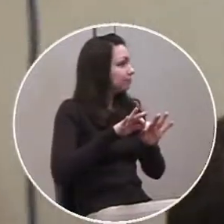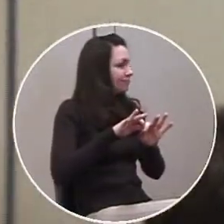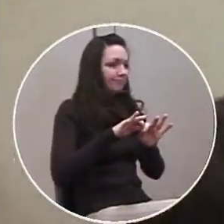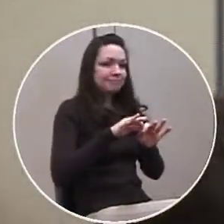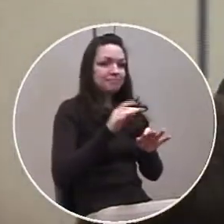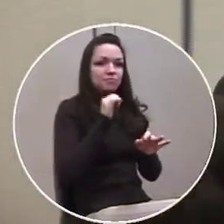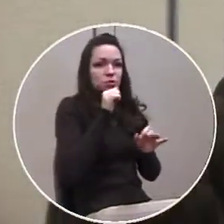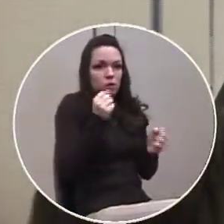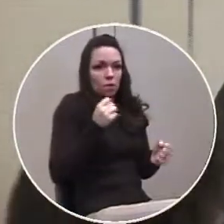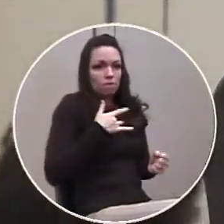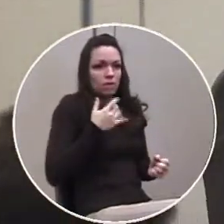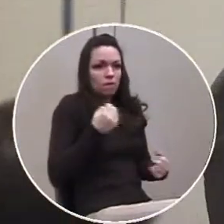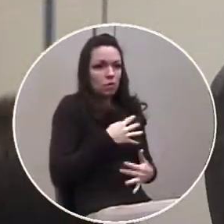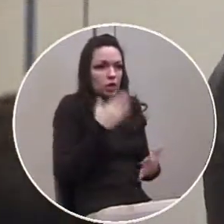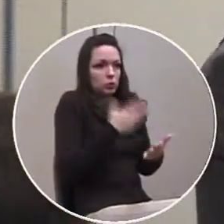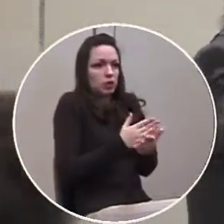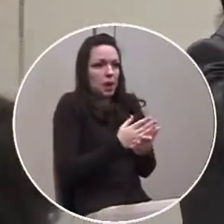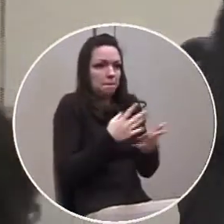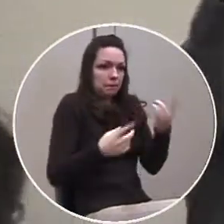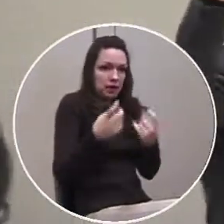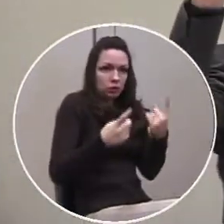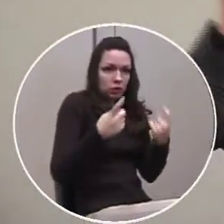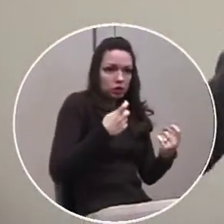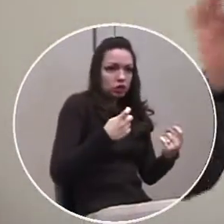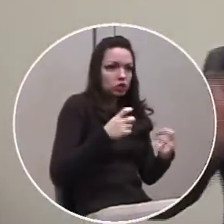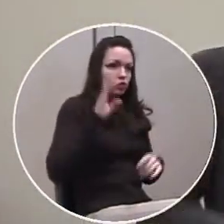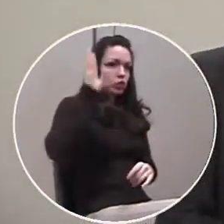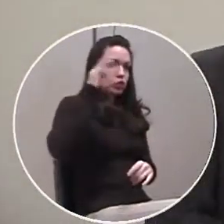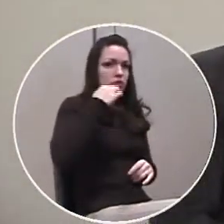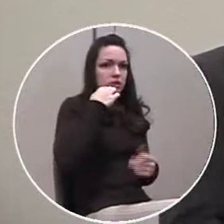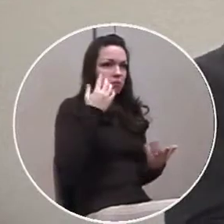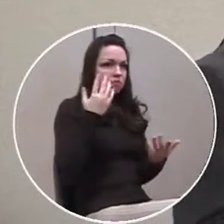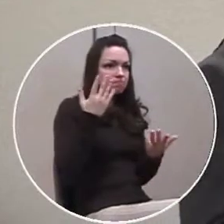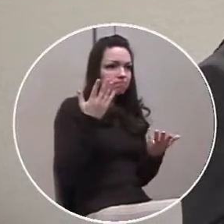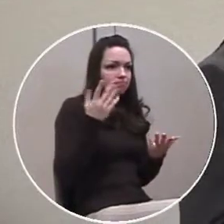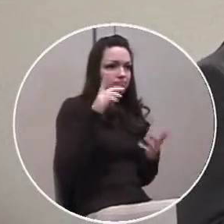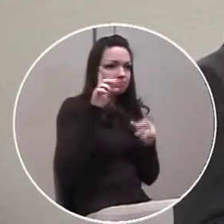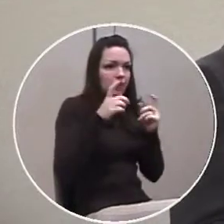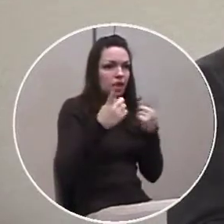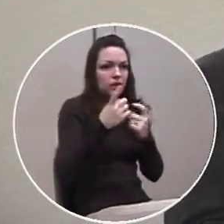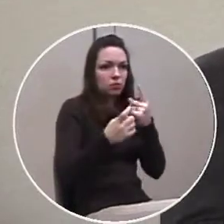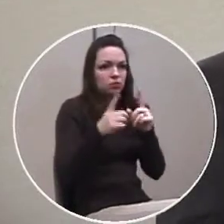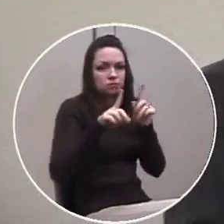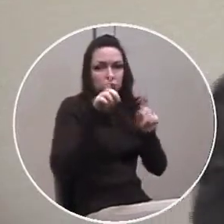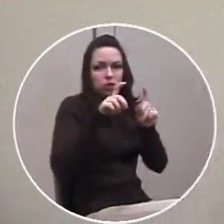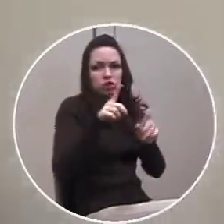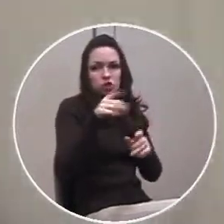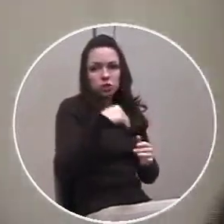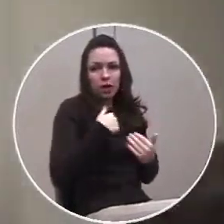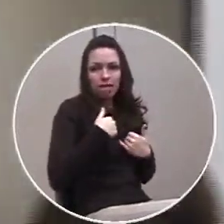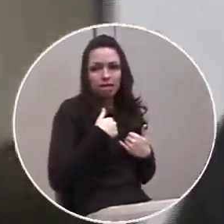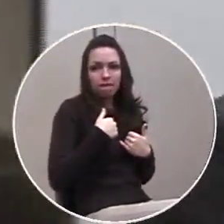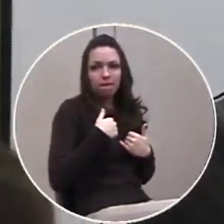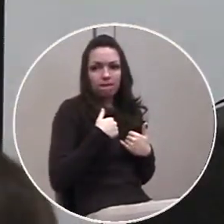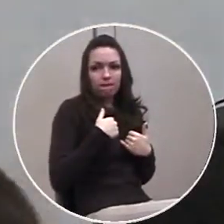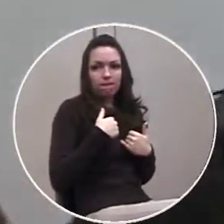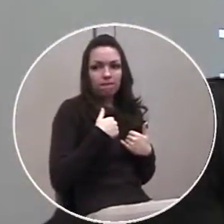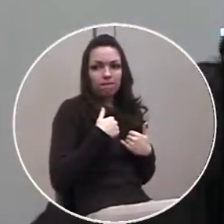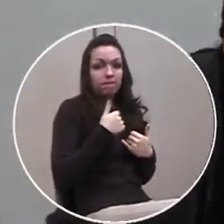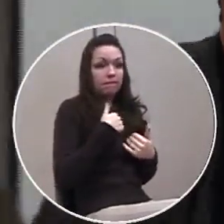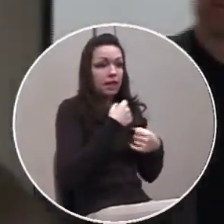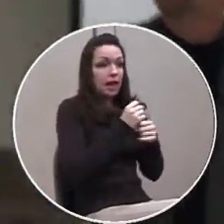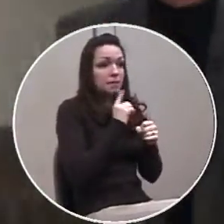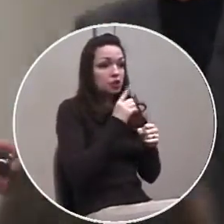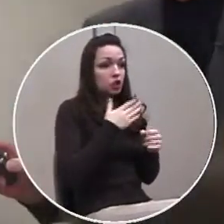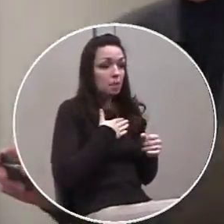afraid to stop and ask questions, raise your hand and just say, well, what about this, what about that? This is where I make sure my phone is